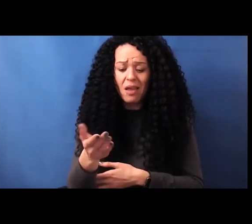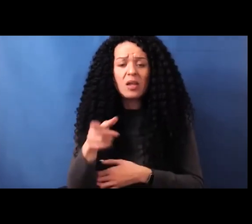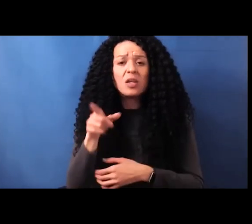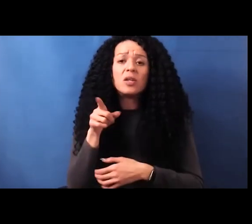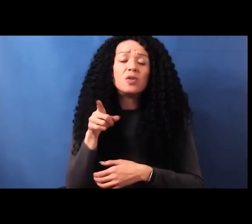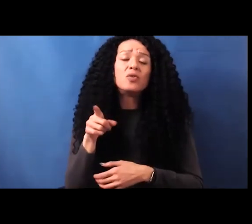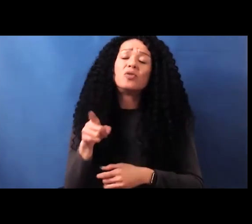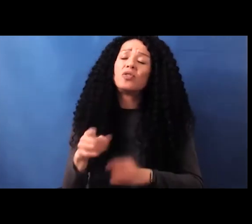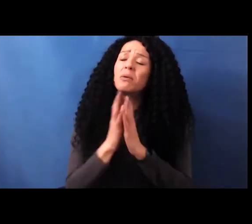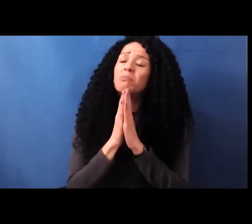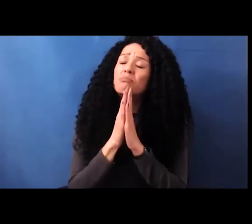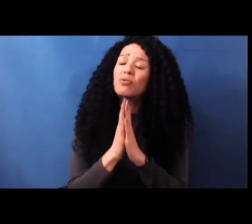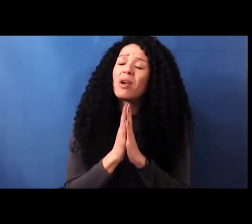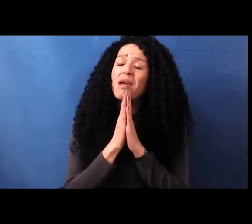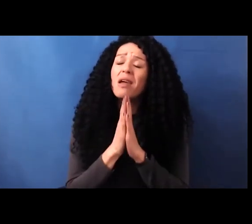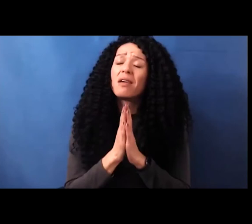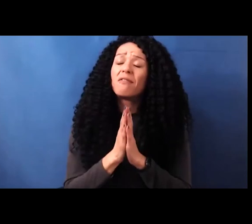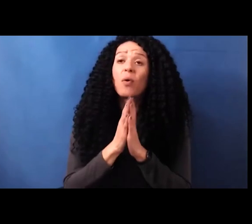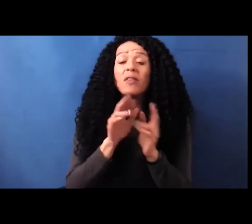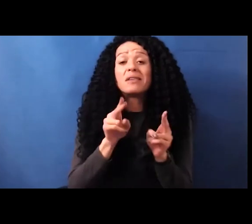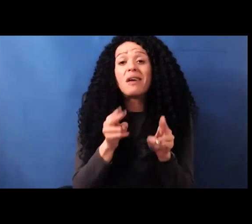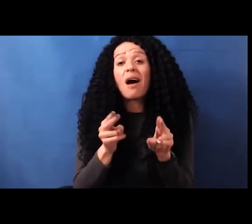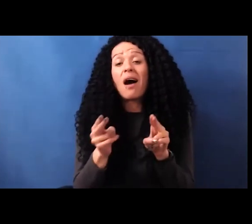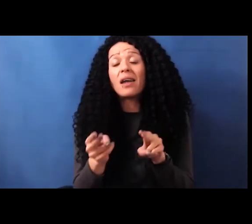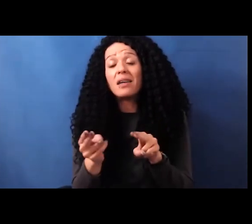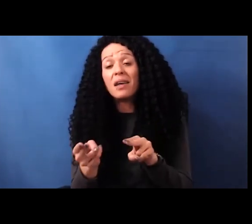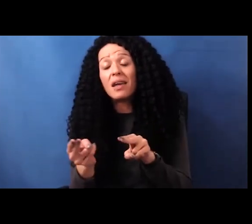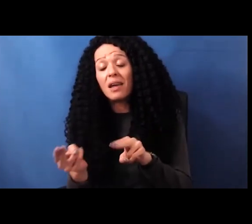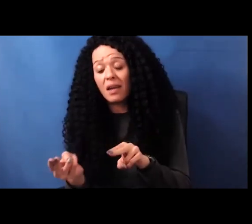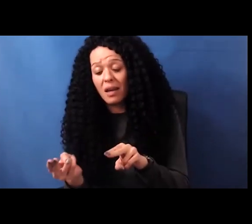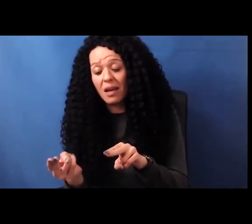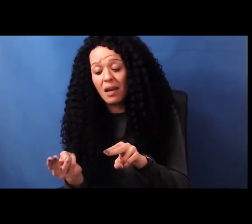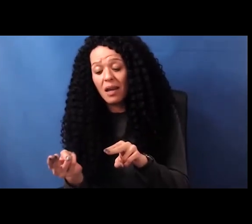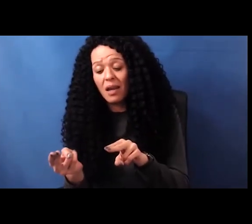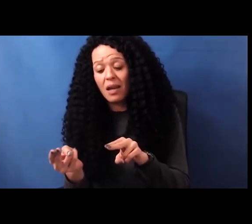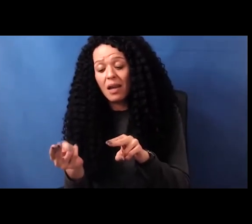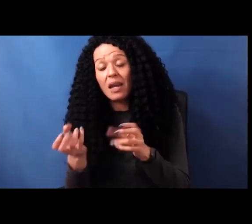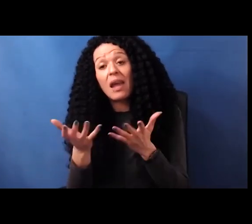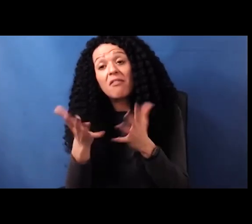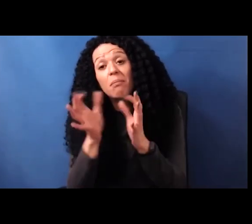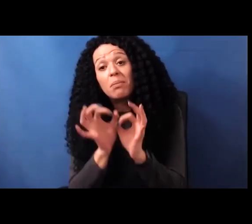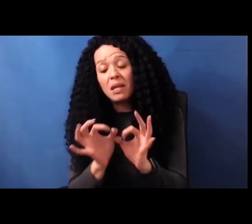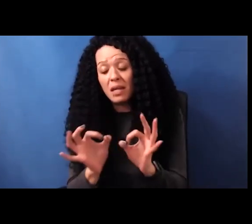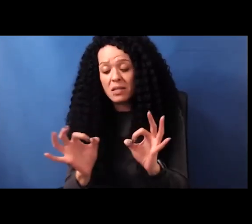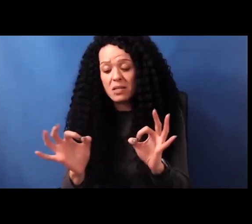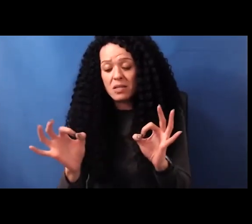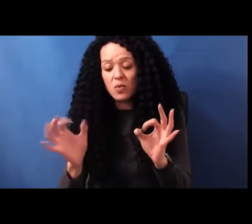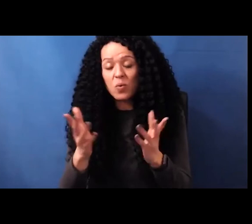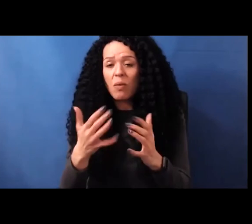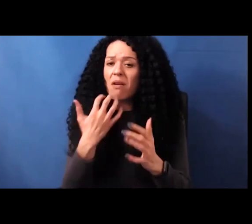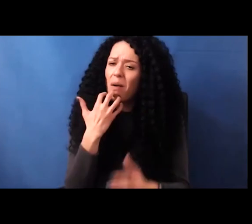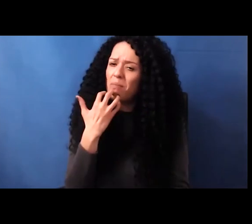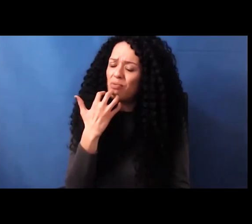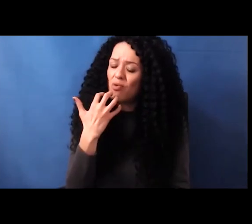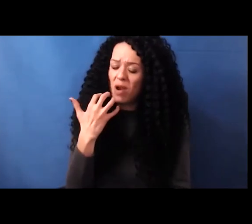sake. She prayed for the dying, gave peace to